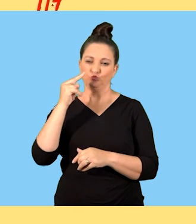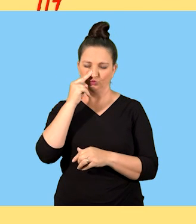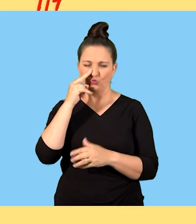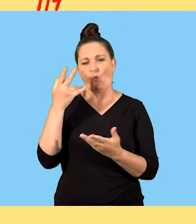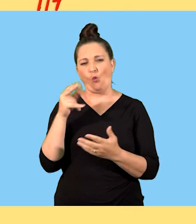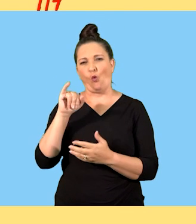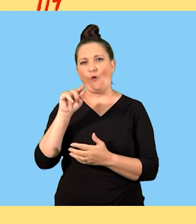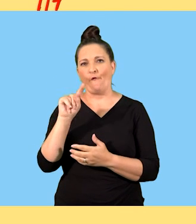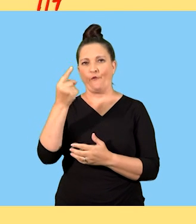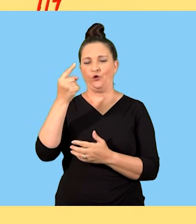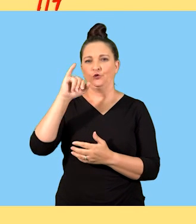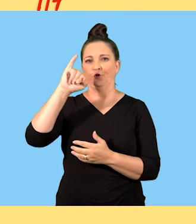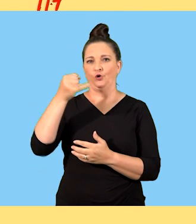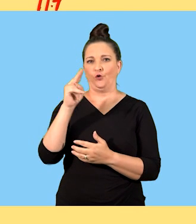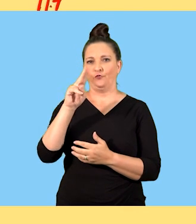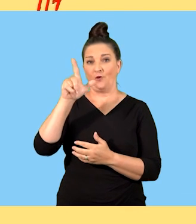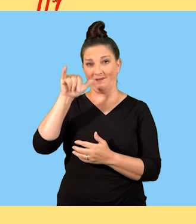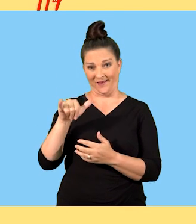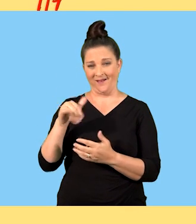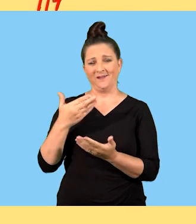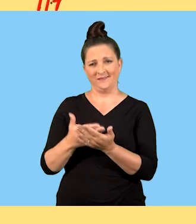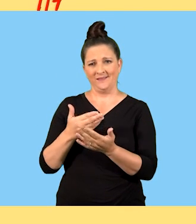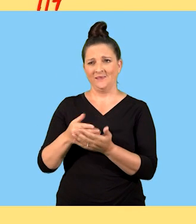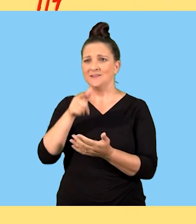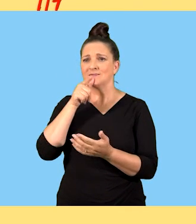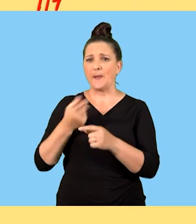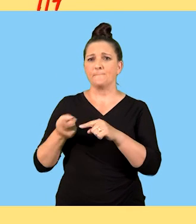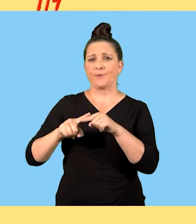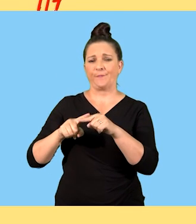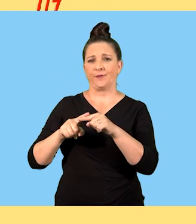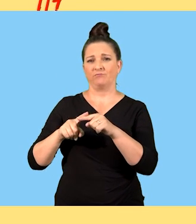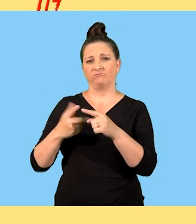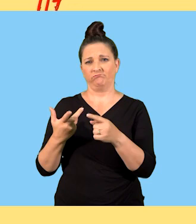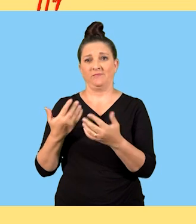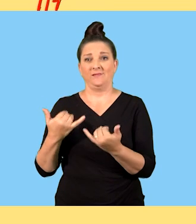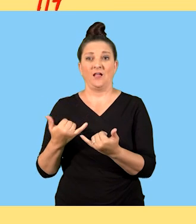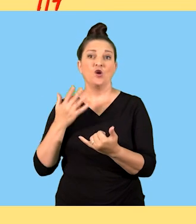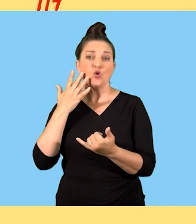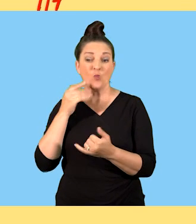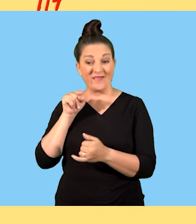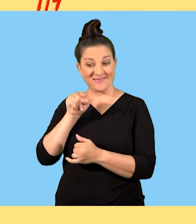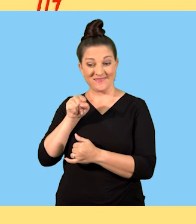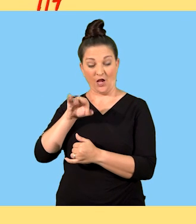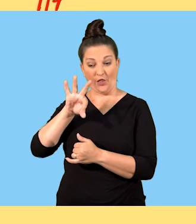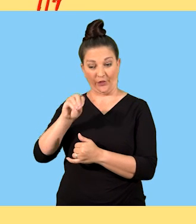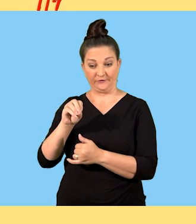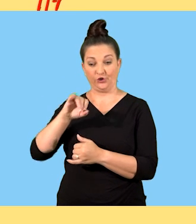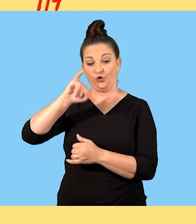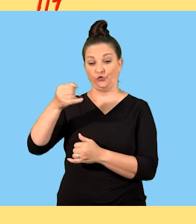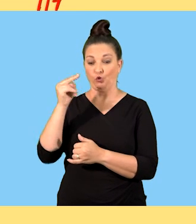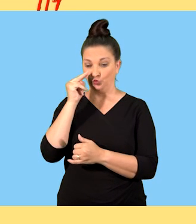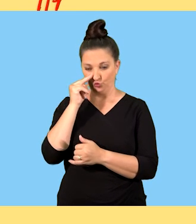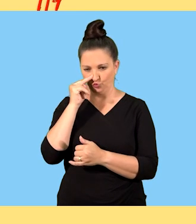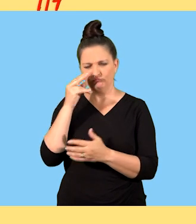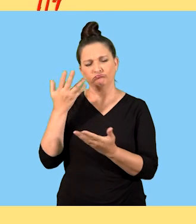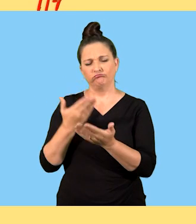July, there is an annual premium of 3,600 which is made. If it's made on the 30th of June,